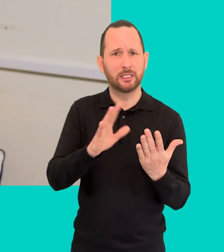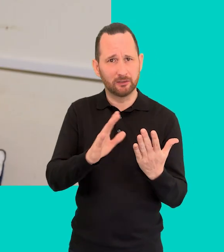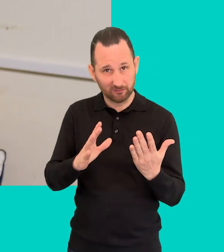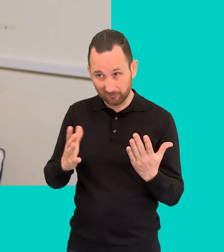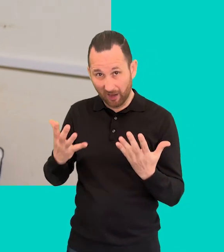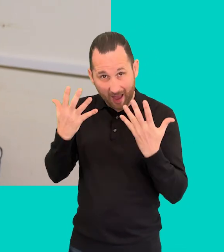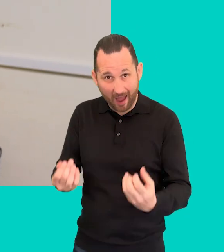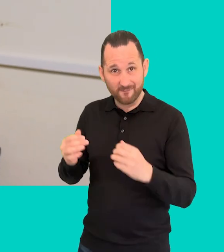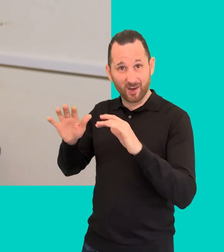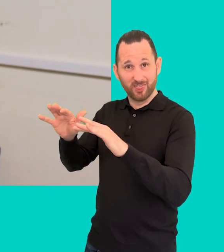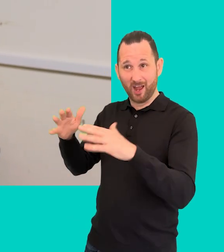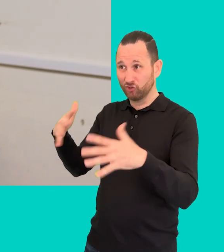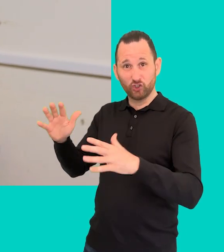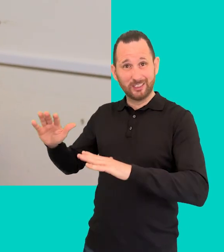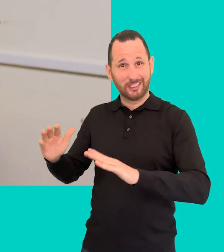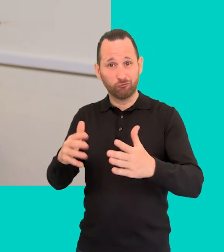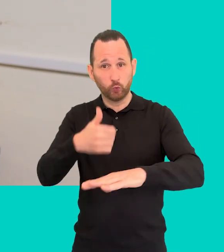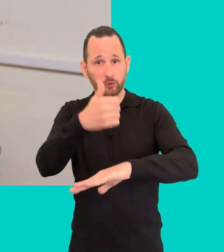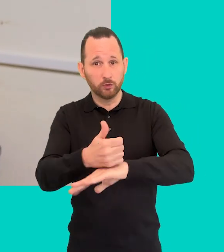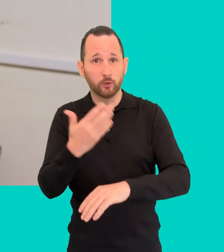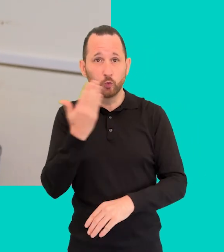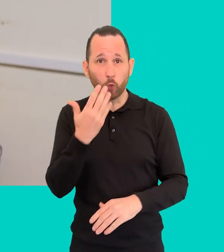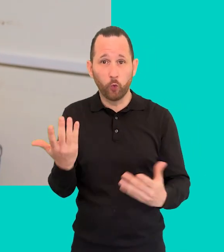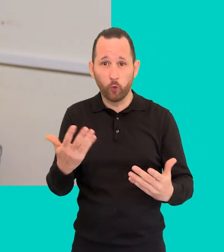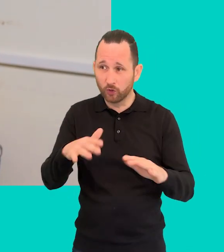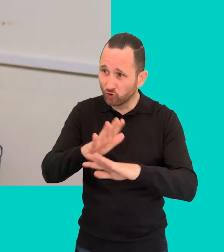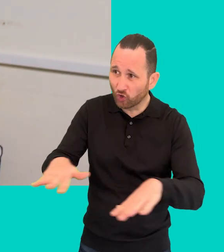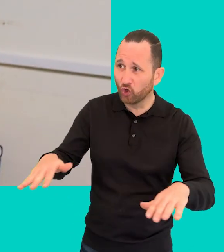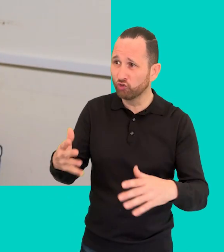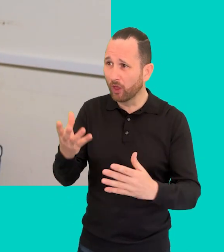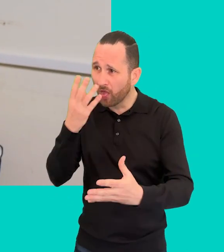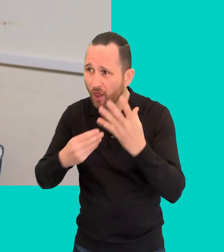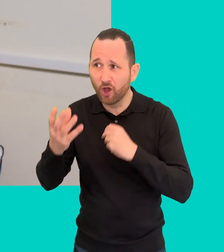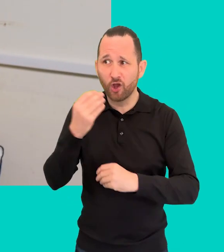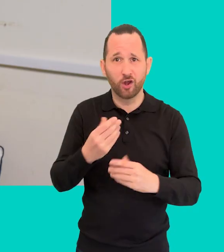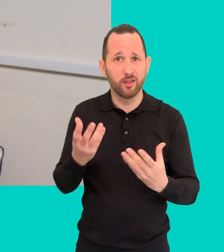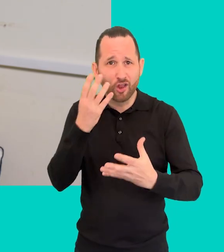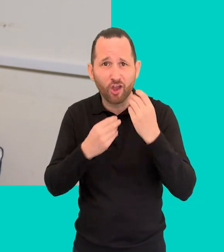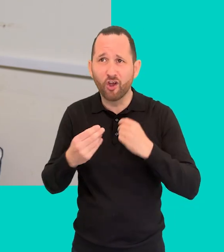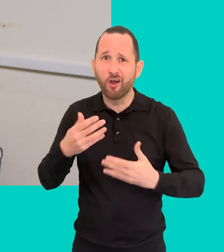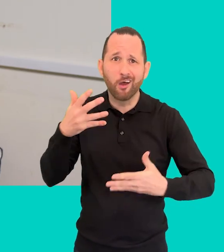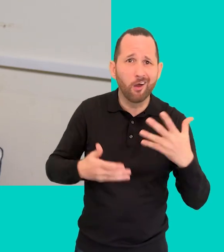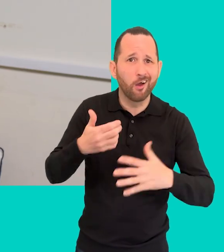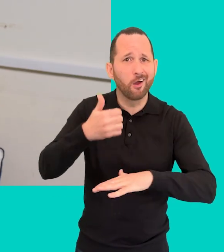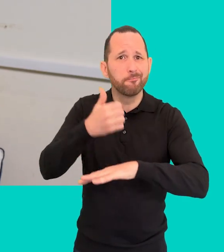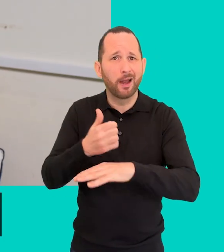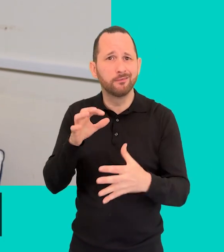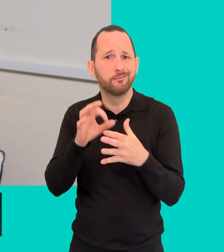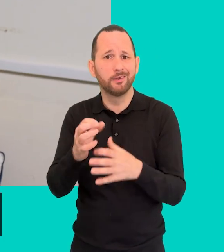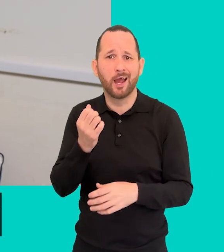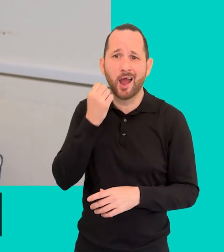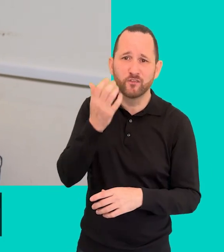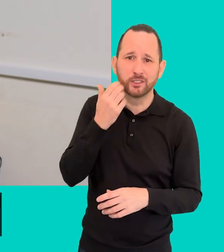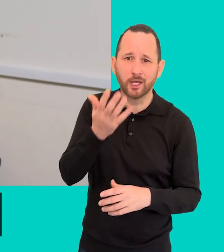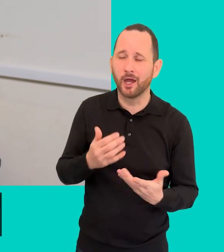in school practice. So the teachers are learning it, they're using it, the children are learning it, and they're using it on a day-to-day basis. So it's